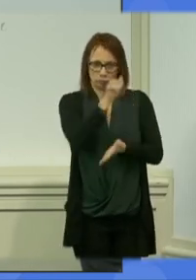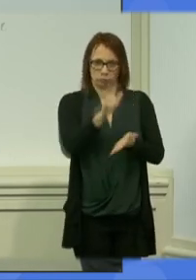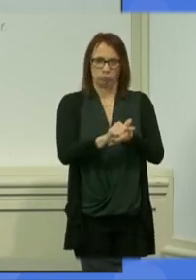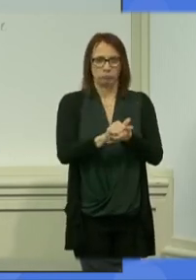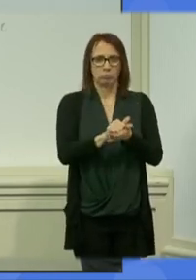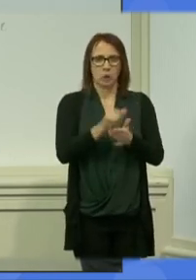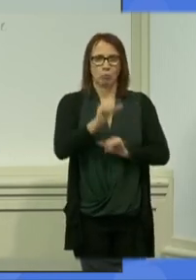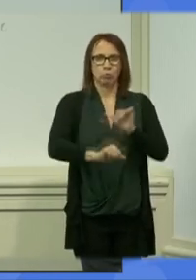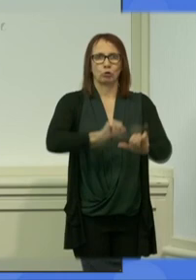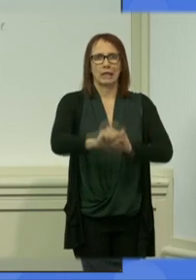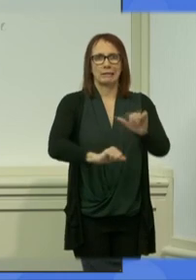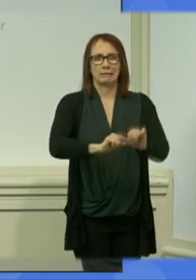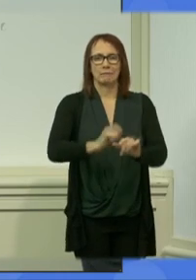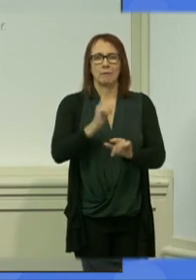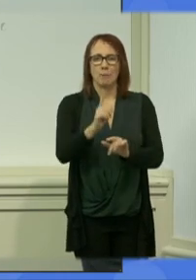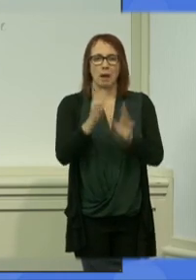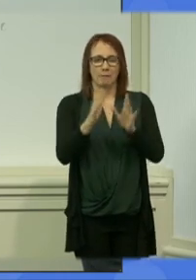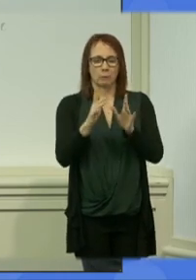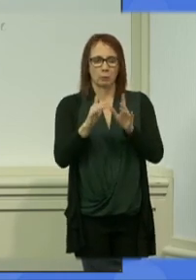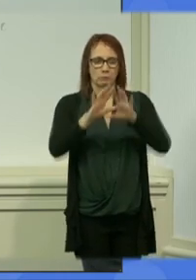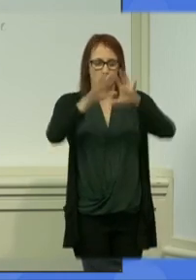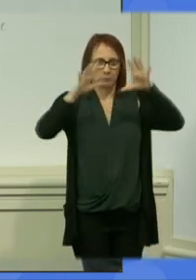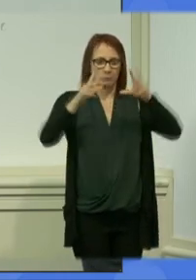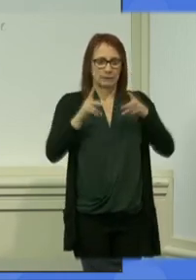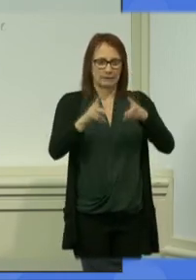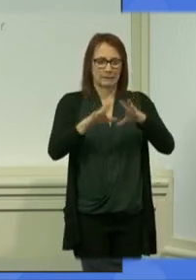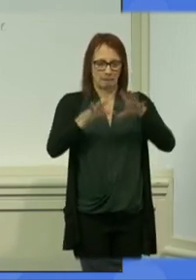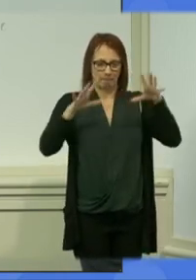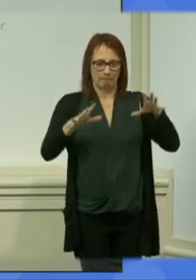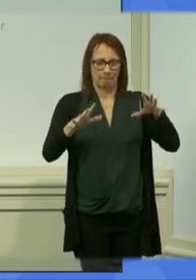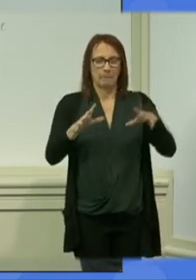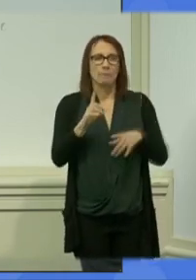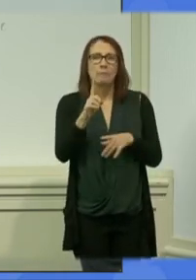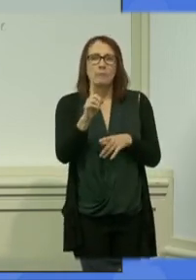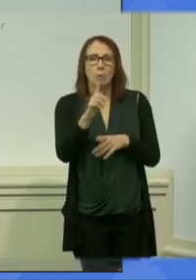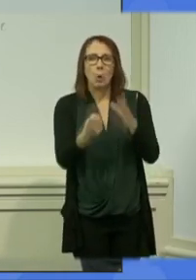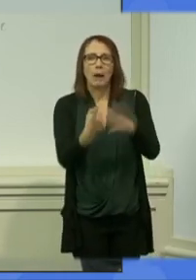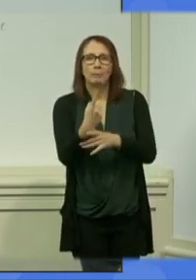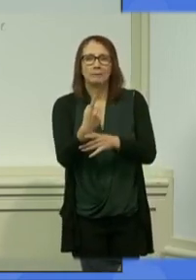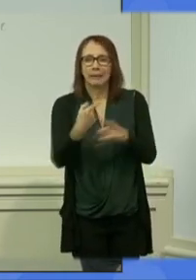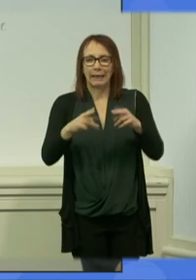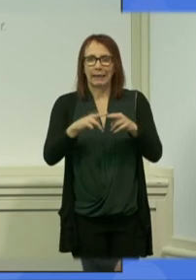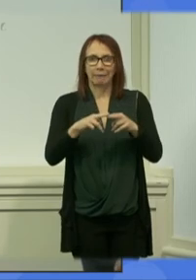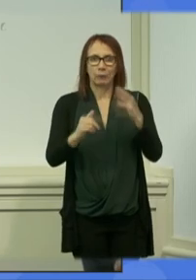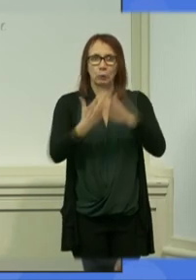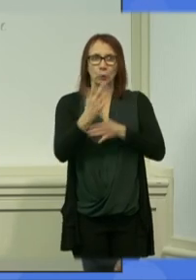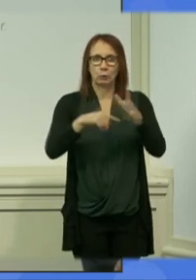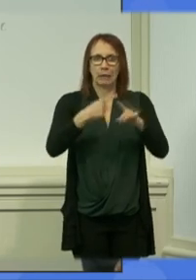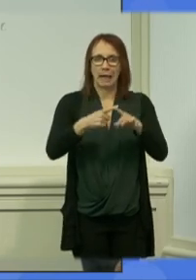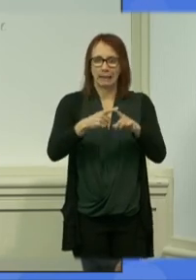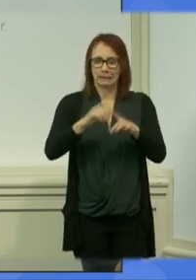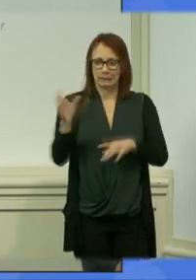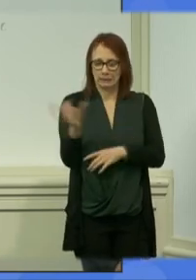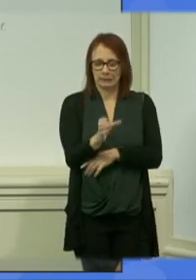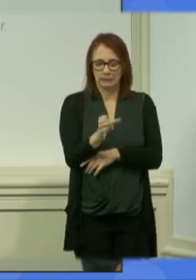what the consequences could be if you introduce some things that actually are very regressive, and indeed other unintentional consequences. A good example